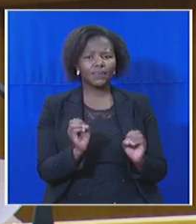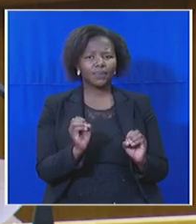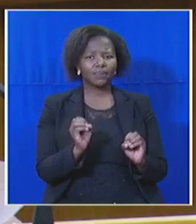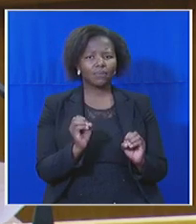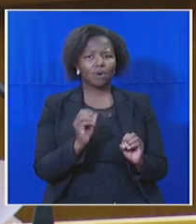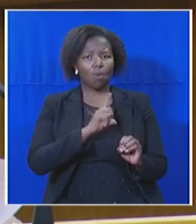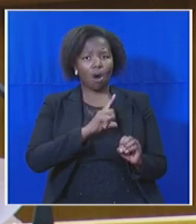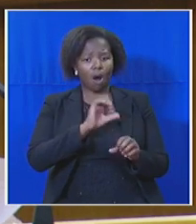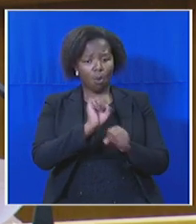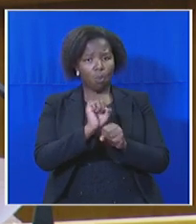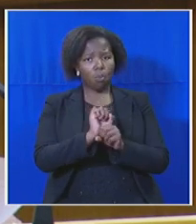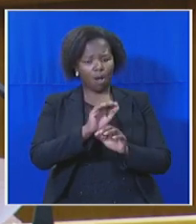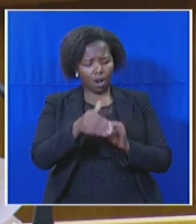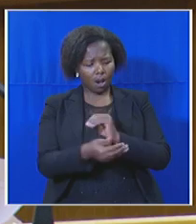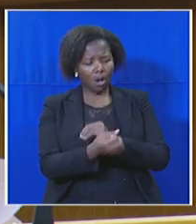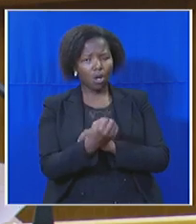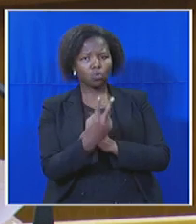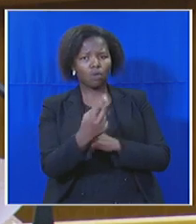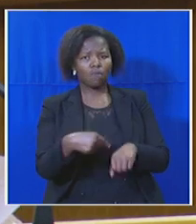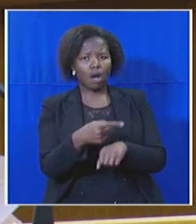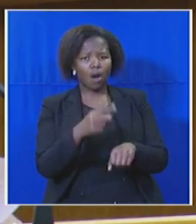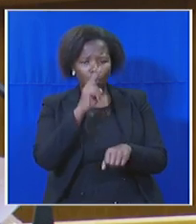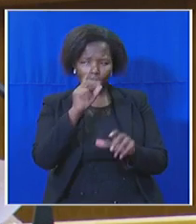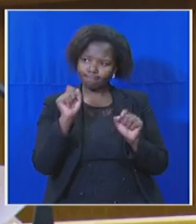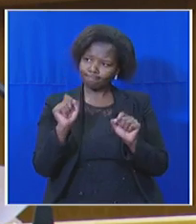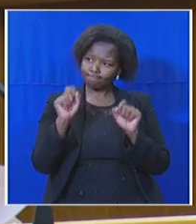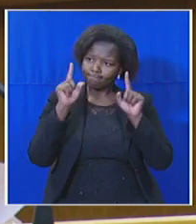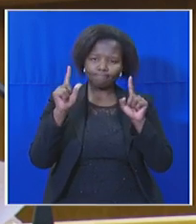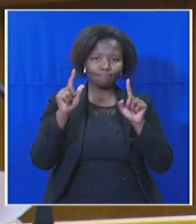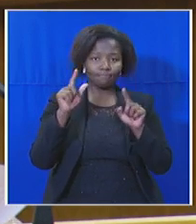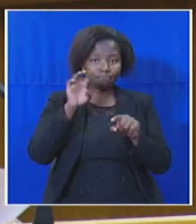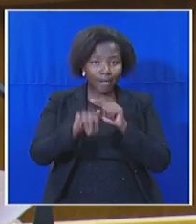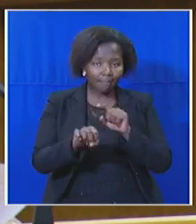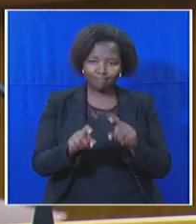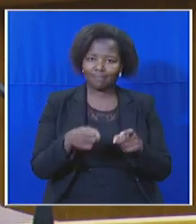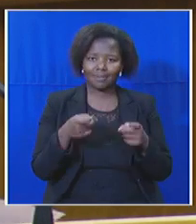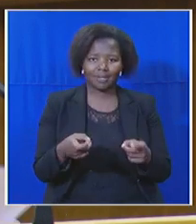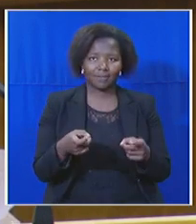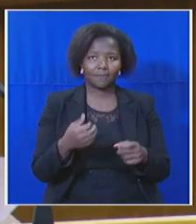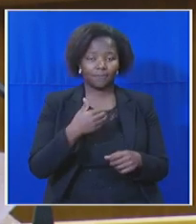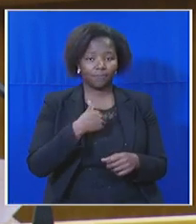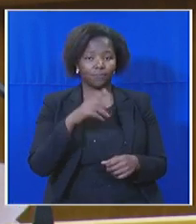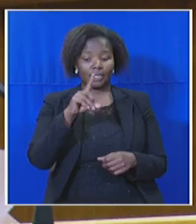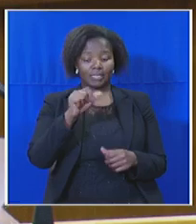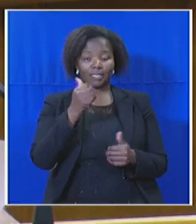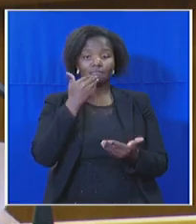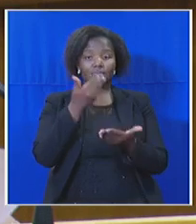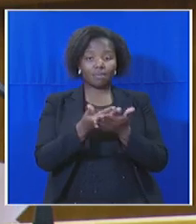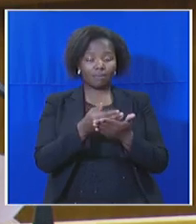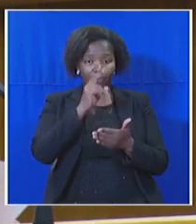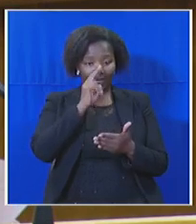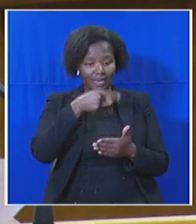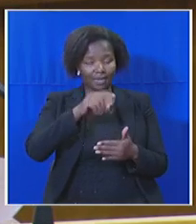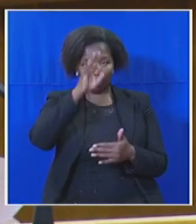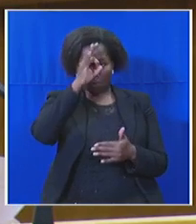12-hour shifts but supposed to be 100% vigilant? Not possible. The Democratic Alliance proposes our members are trained for